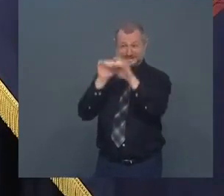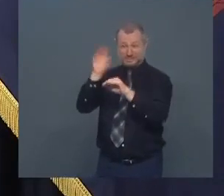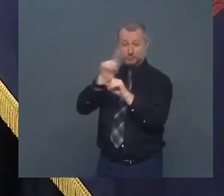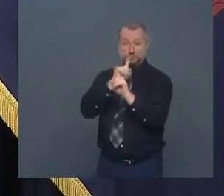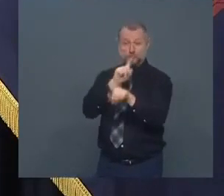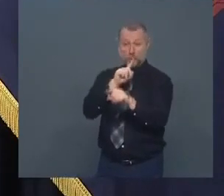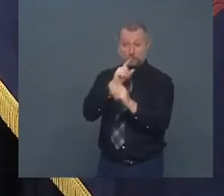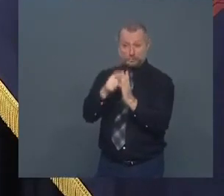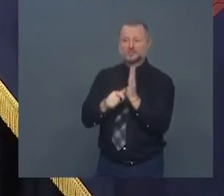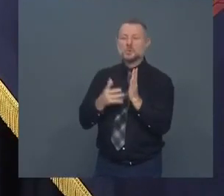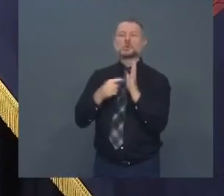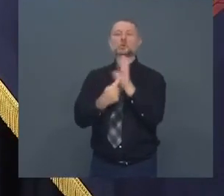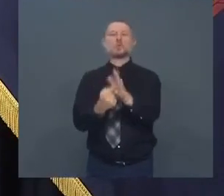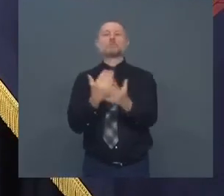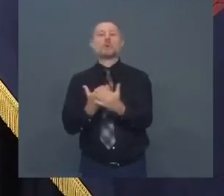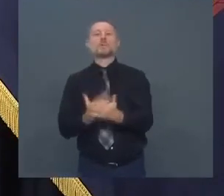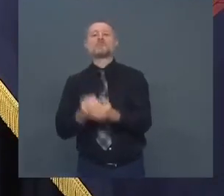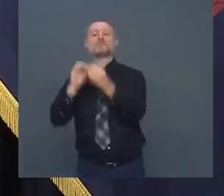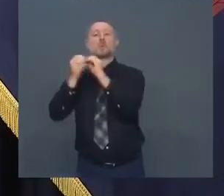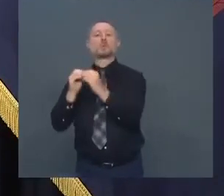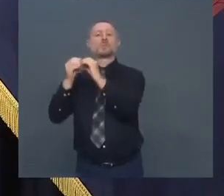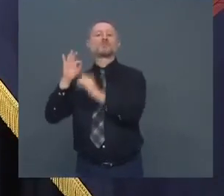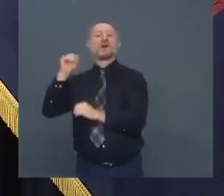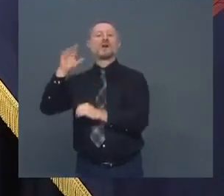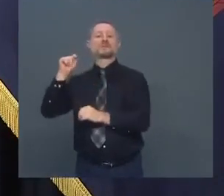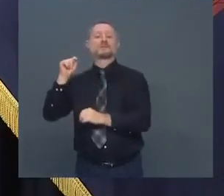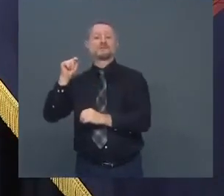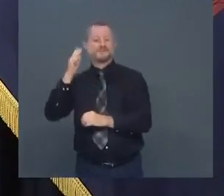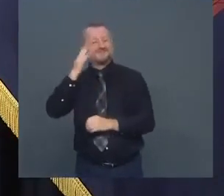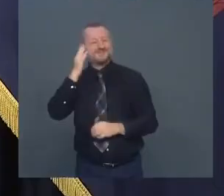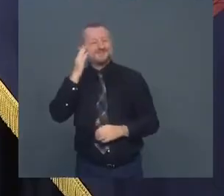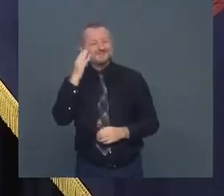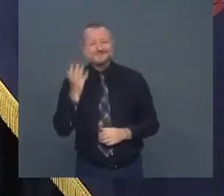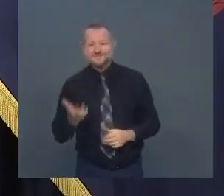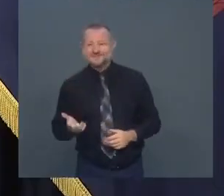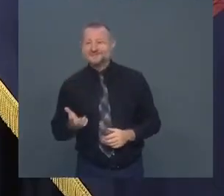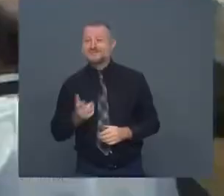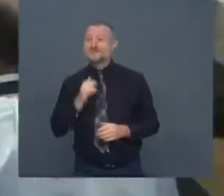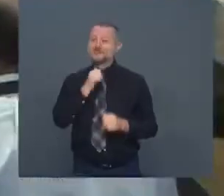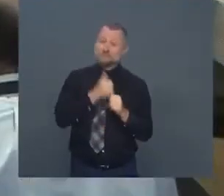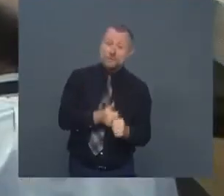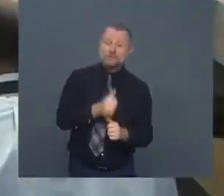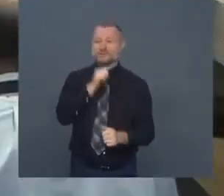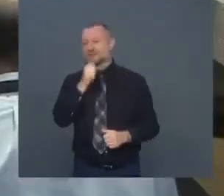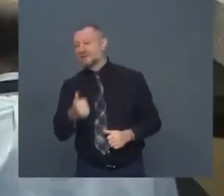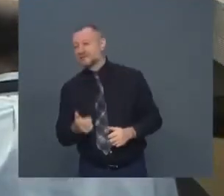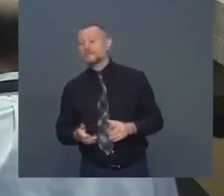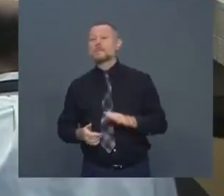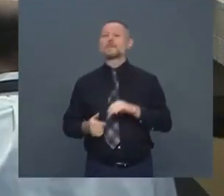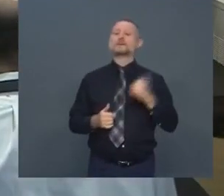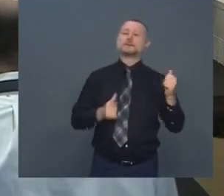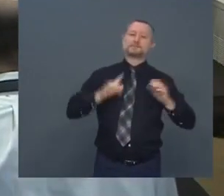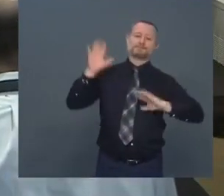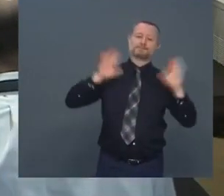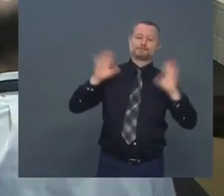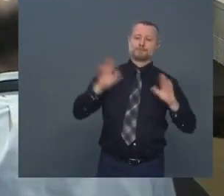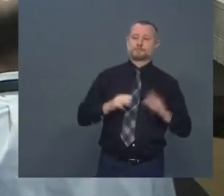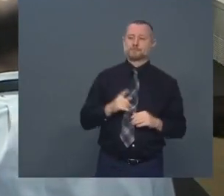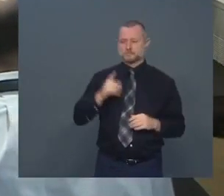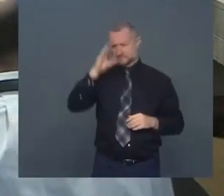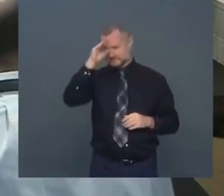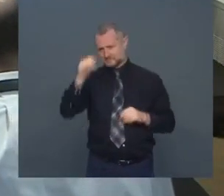being implemented, and what the results are. And then decide. Governor, on indoor learning, are you